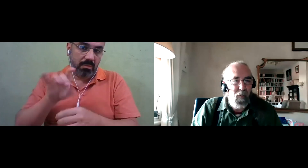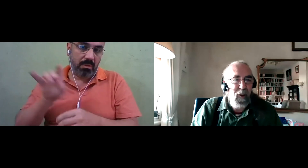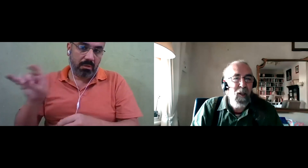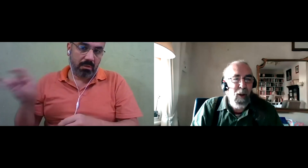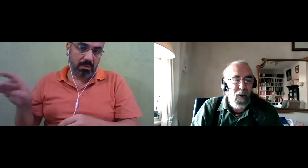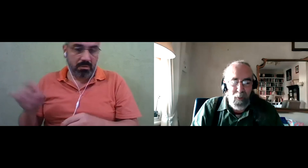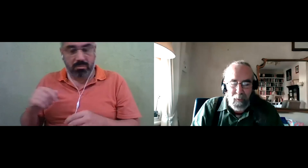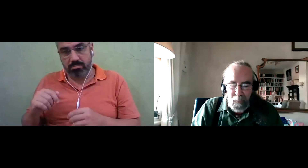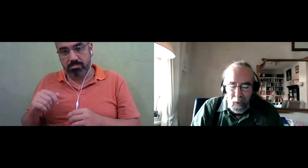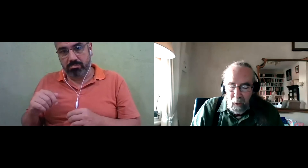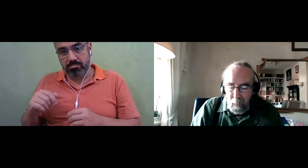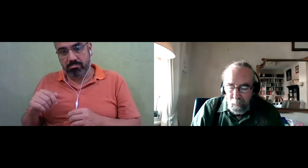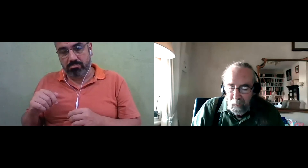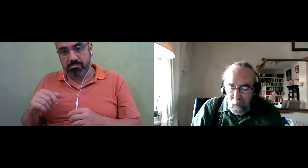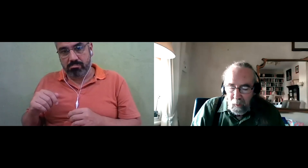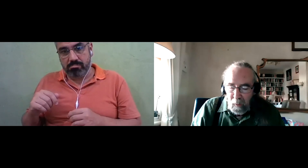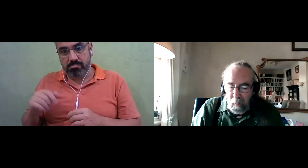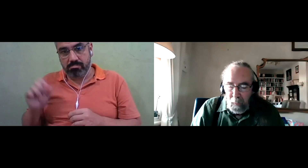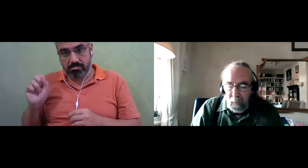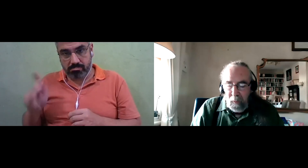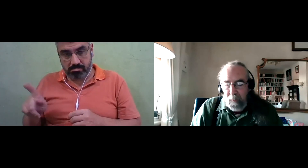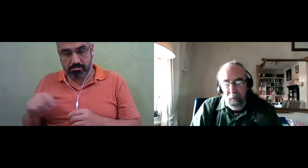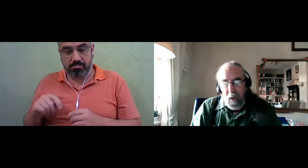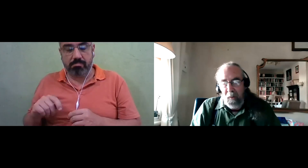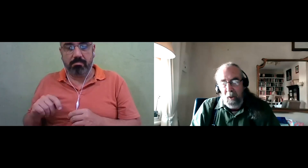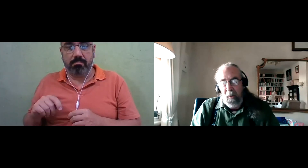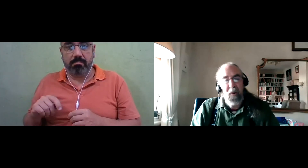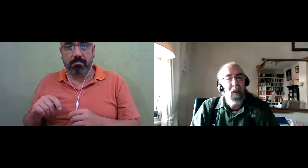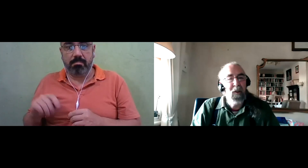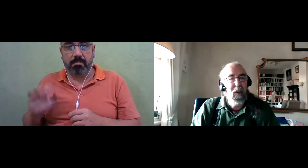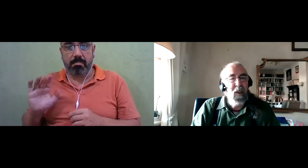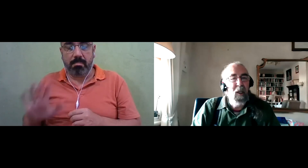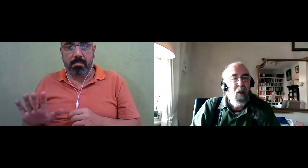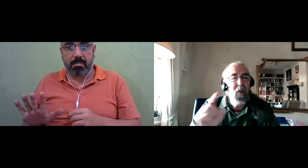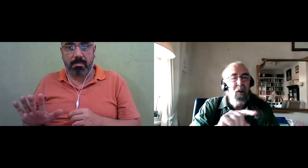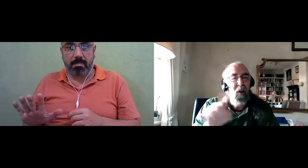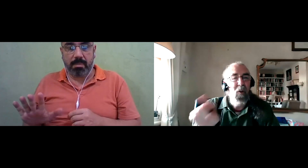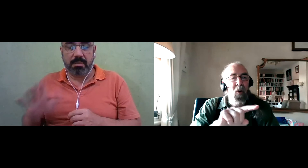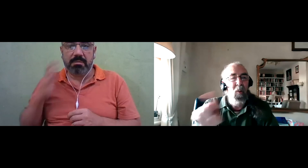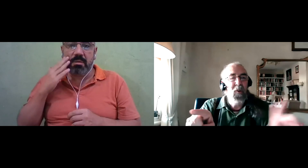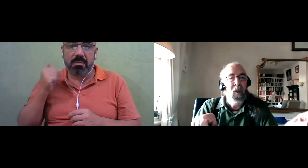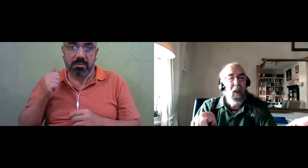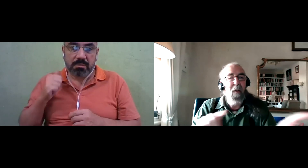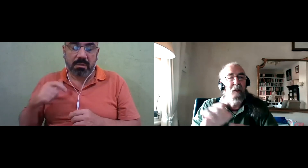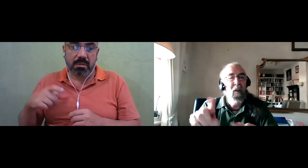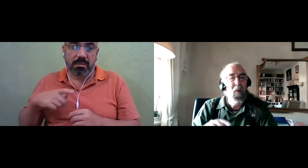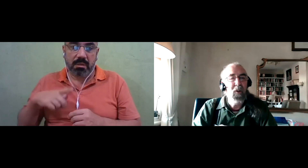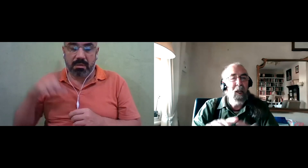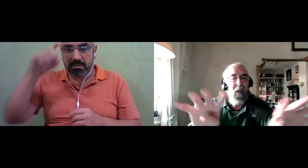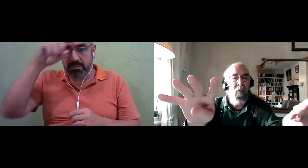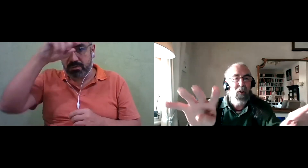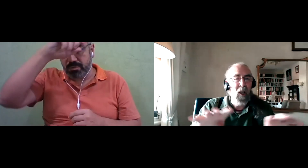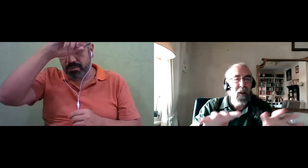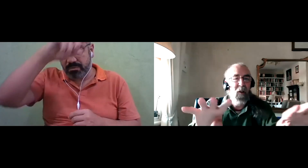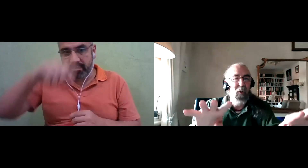about it, right? But no, because I could see that the different groups having their